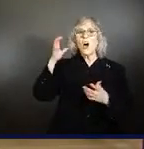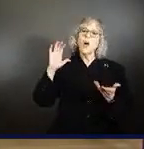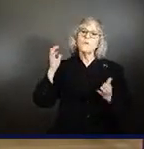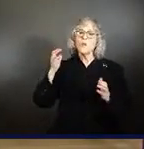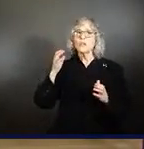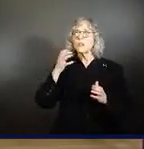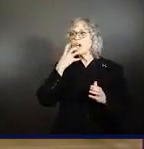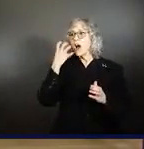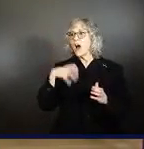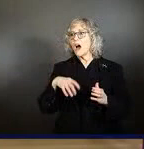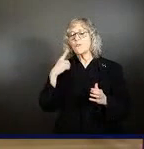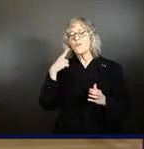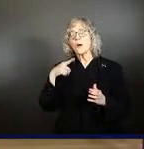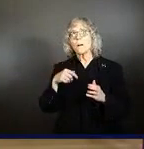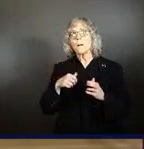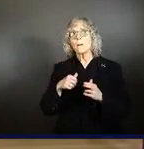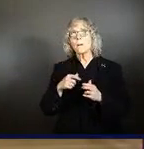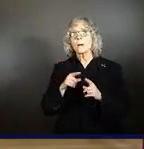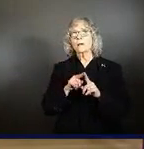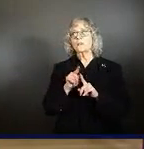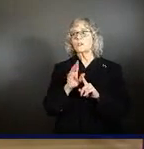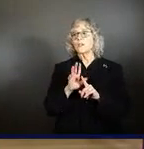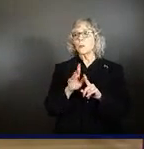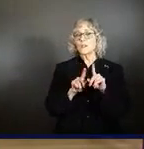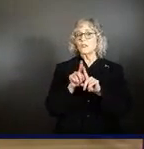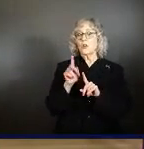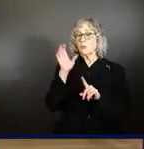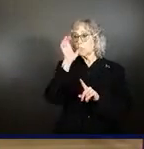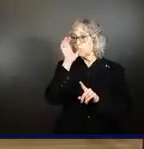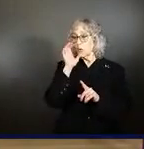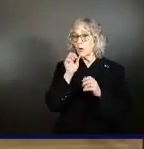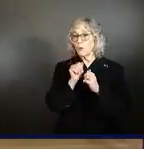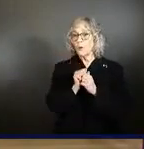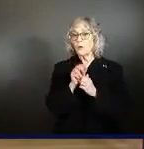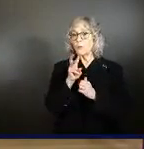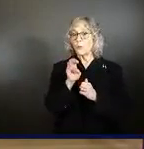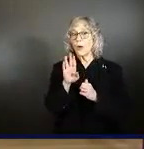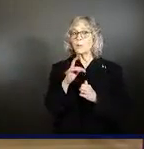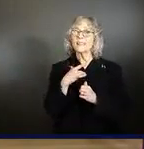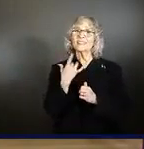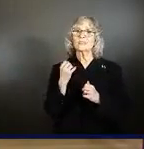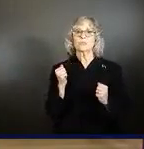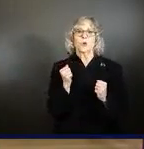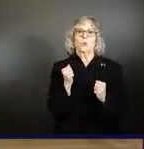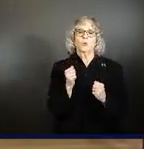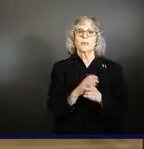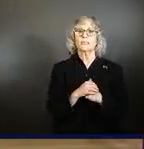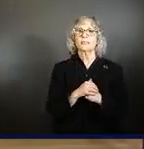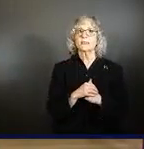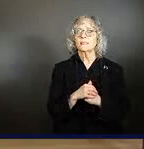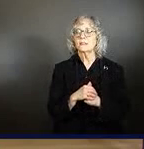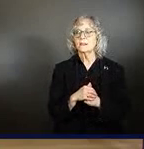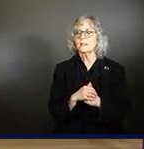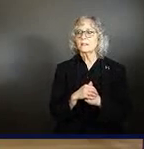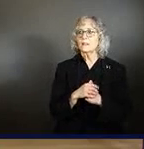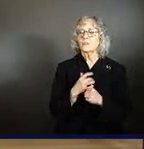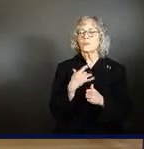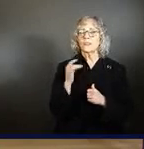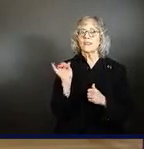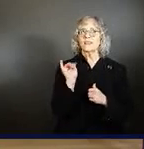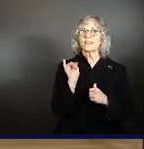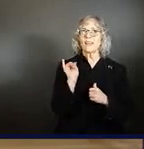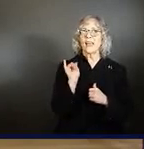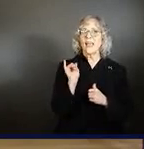most stars out there. But the stars that we're going to be exploring with Webb, they're typically very cold. So in order to feel the same heat, just